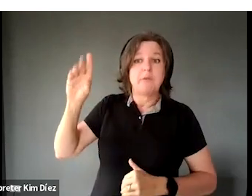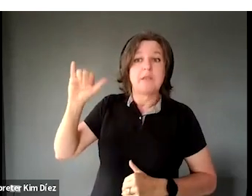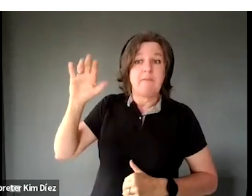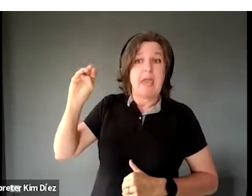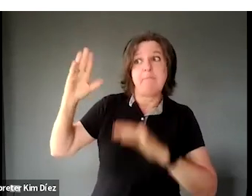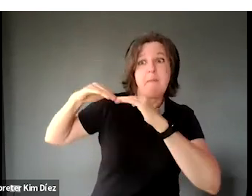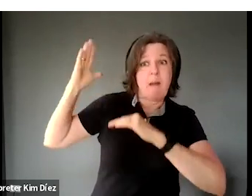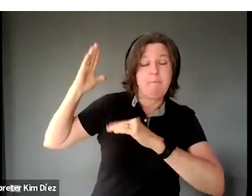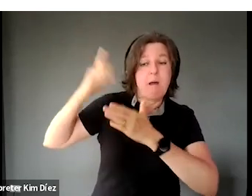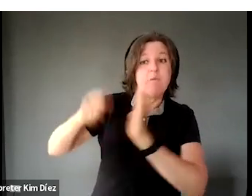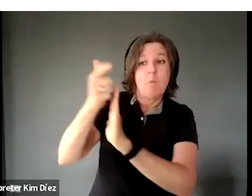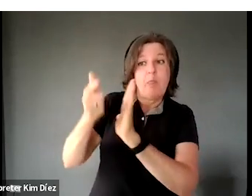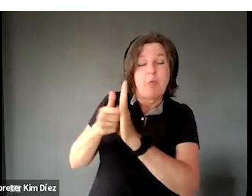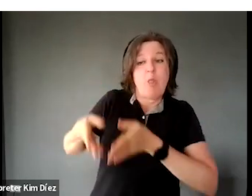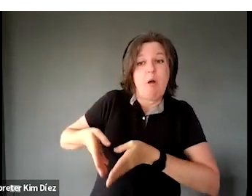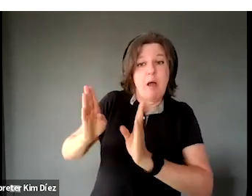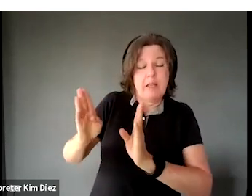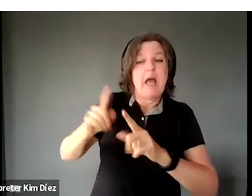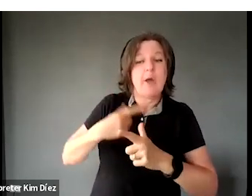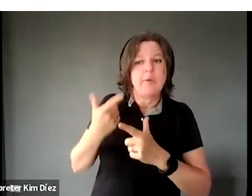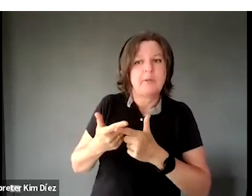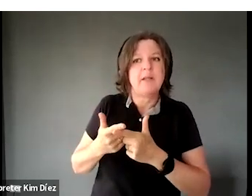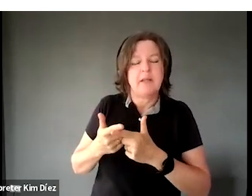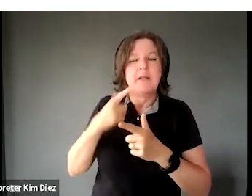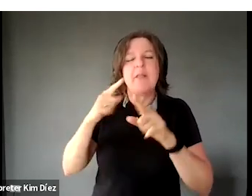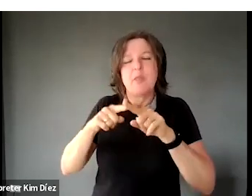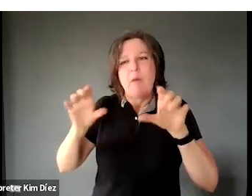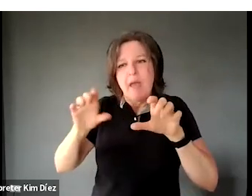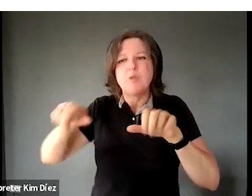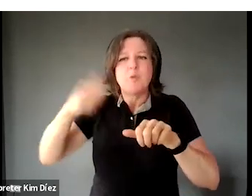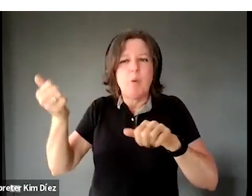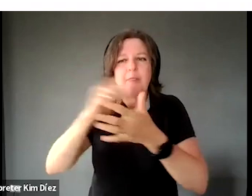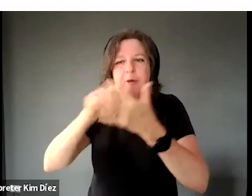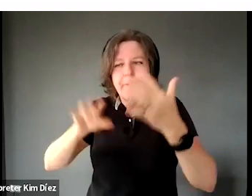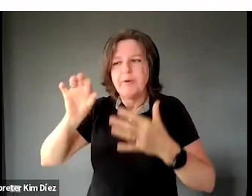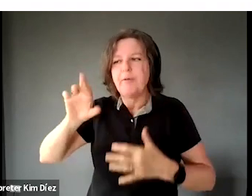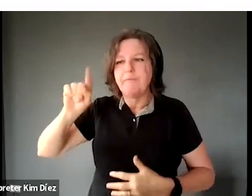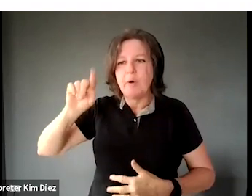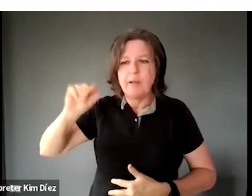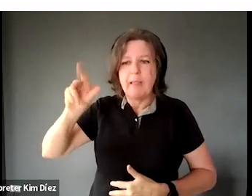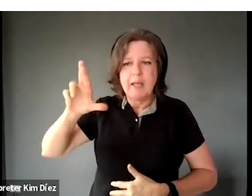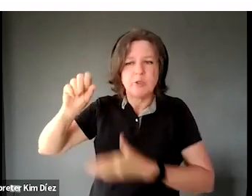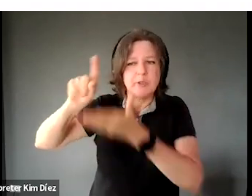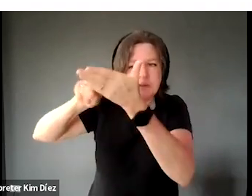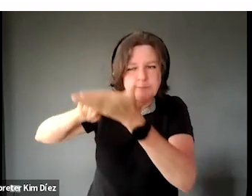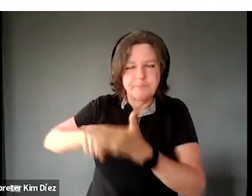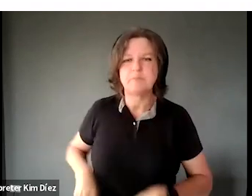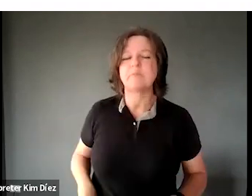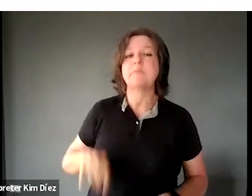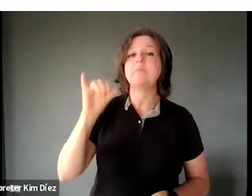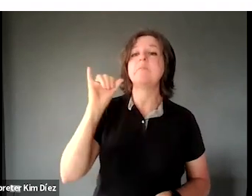we found cadmium levels that were superior what the regulation states, then we